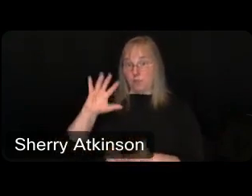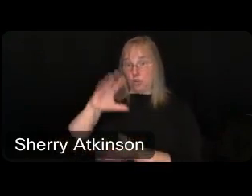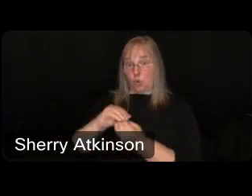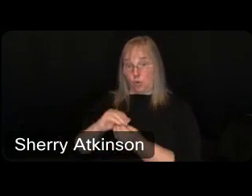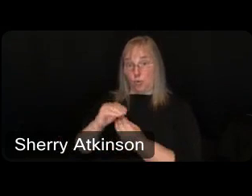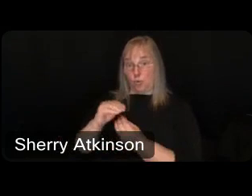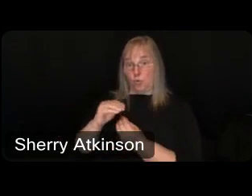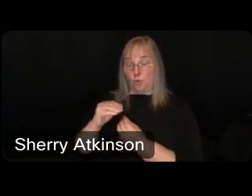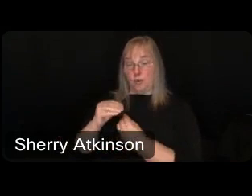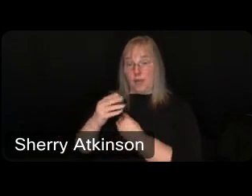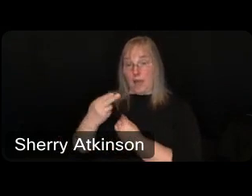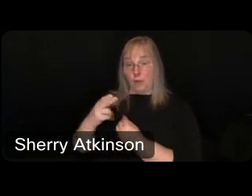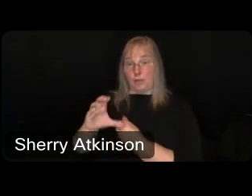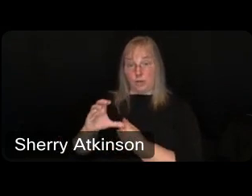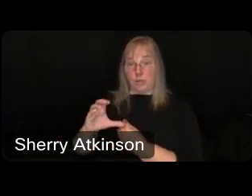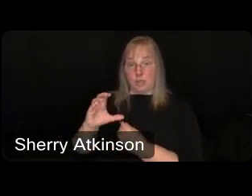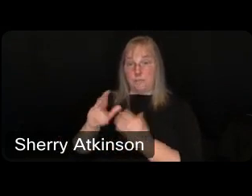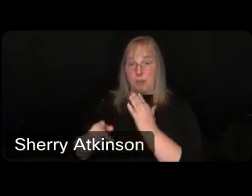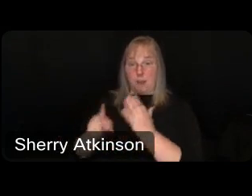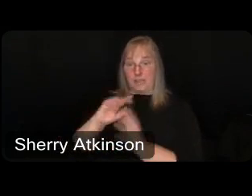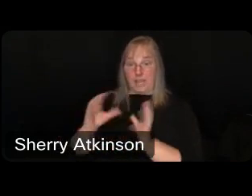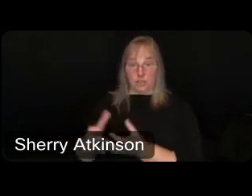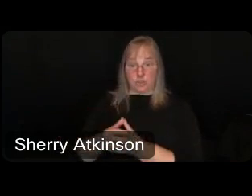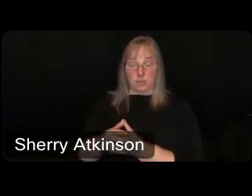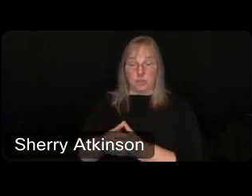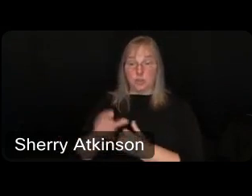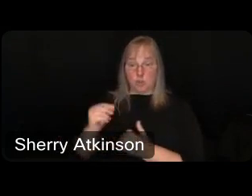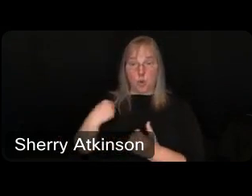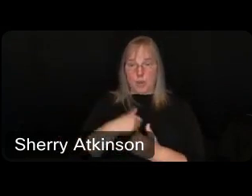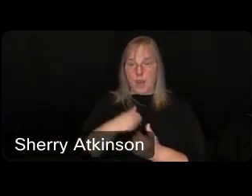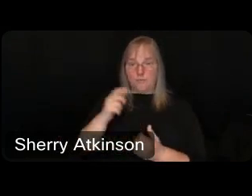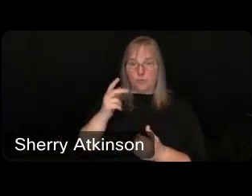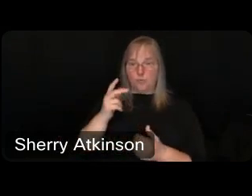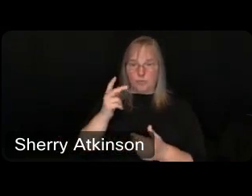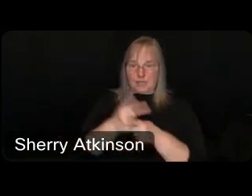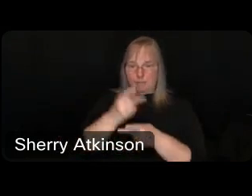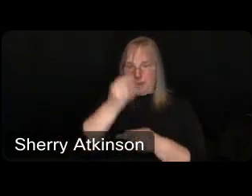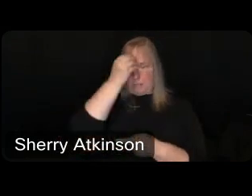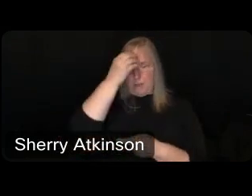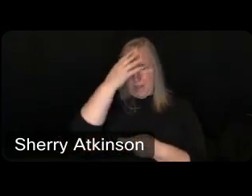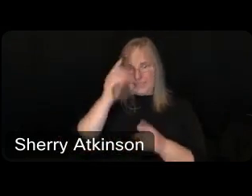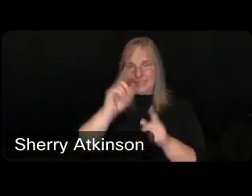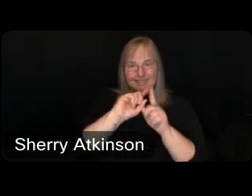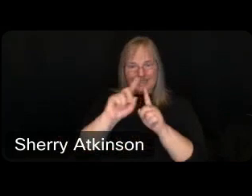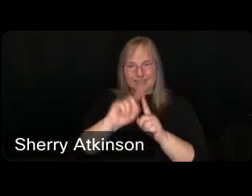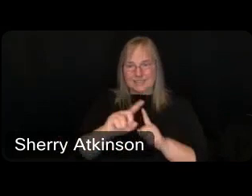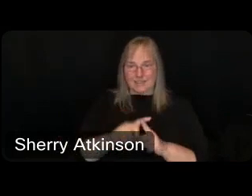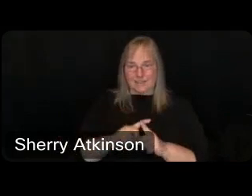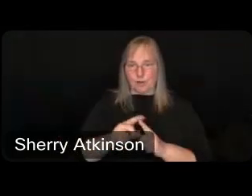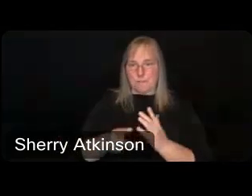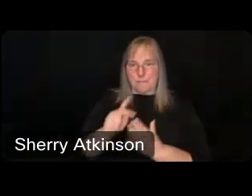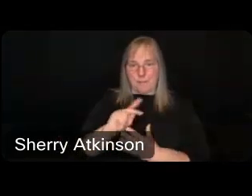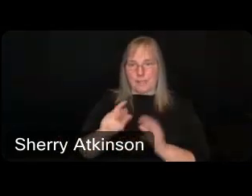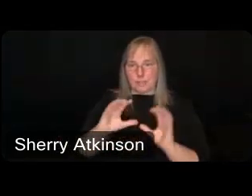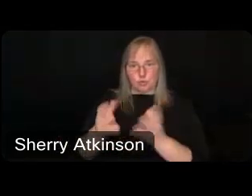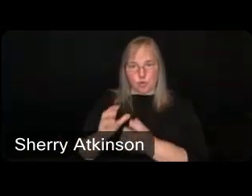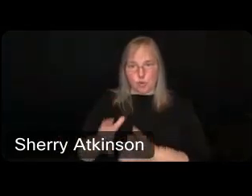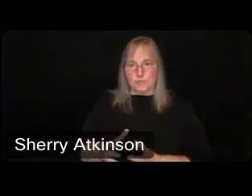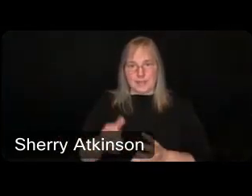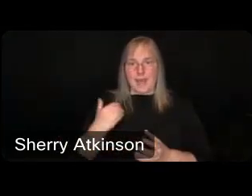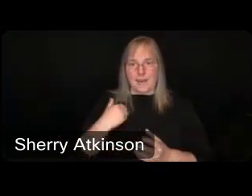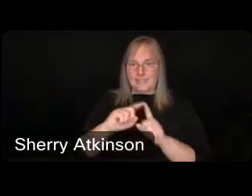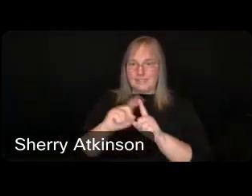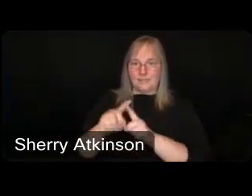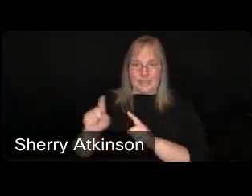think we just have to continue to keep in mind the population. Different population have different needs in terms of services there, and